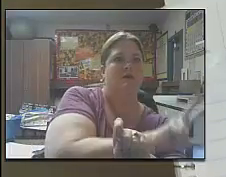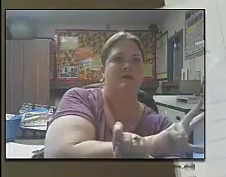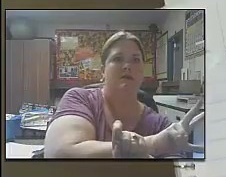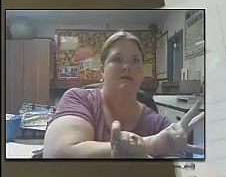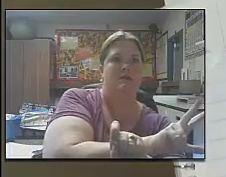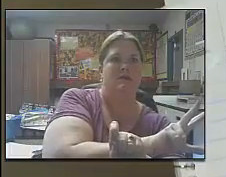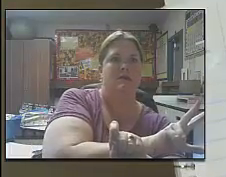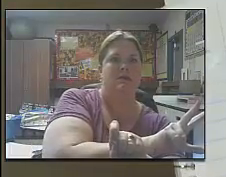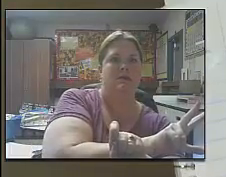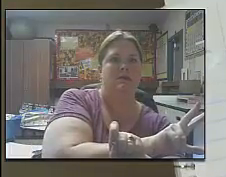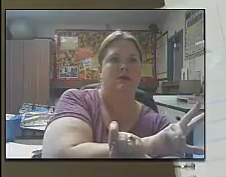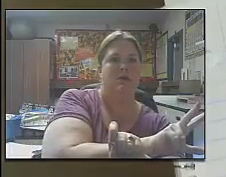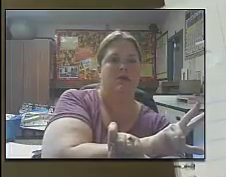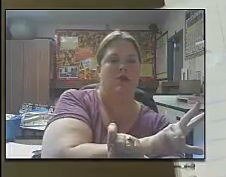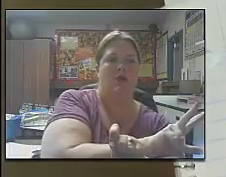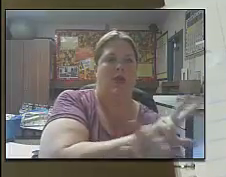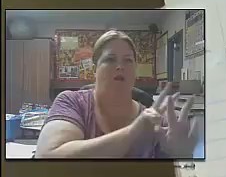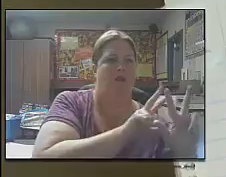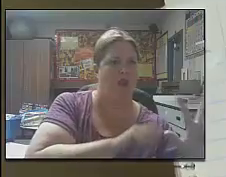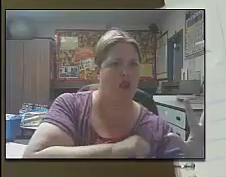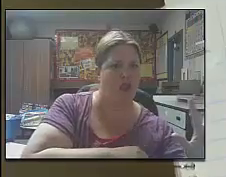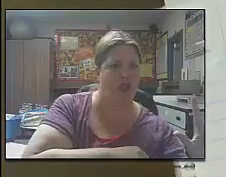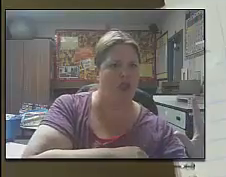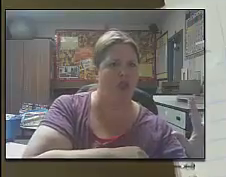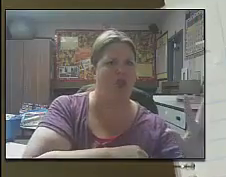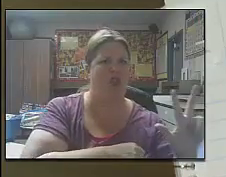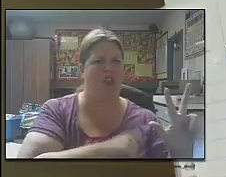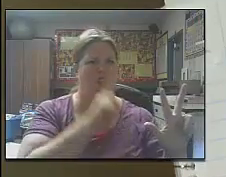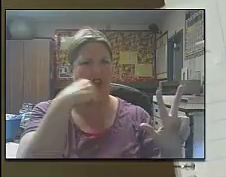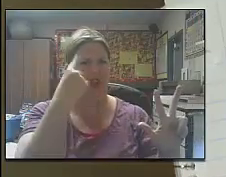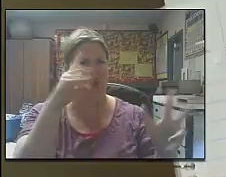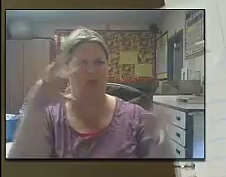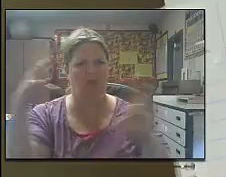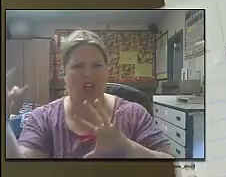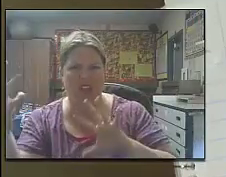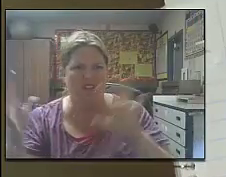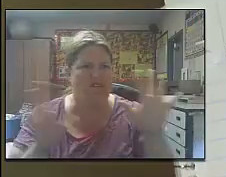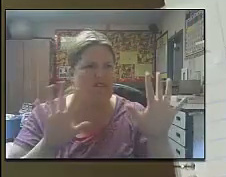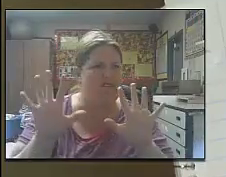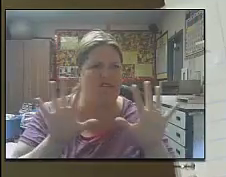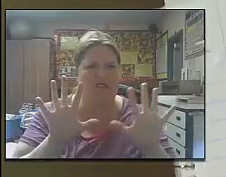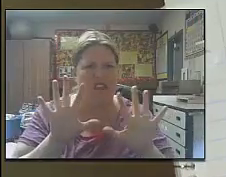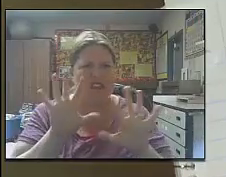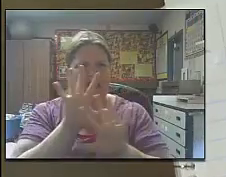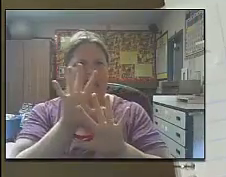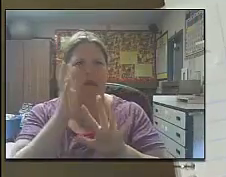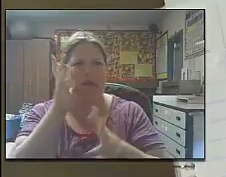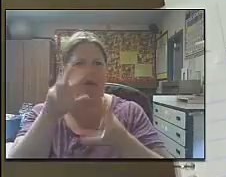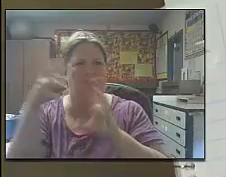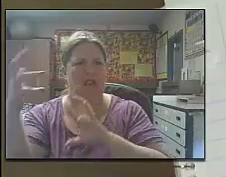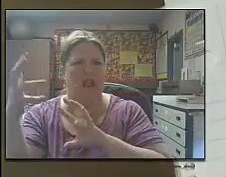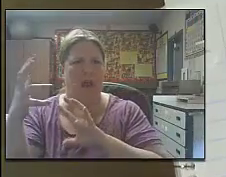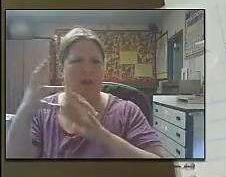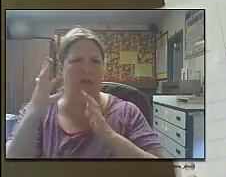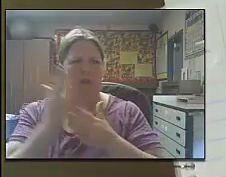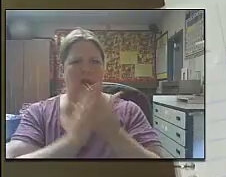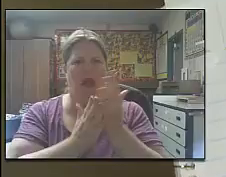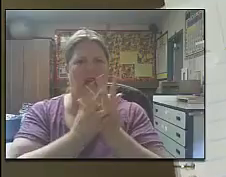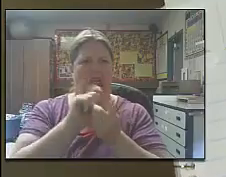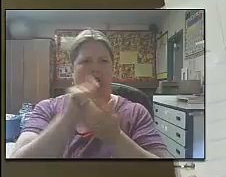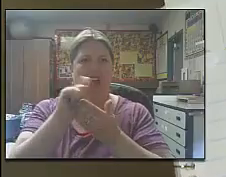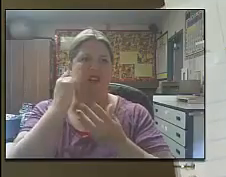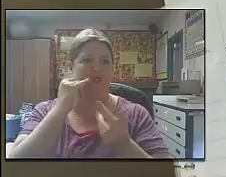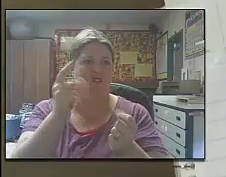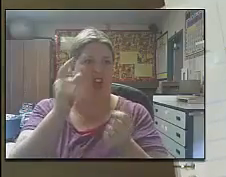in the hundreds. Okay, now it's starting to get messy. I'm getting scared. I know I'm going to get messed up. My handwriting, if I'm